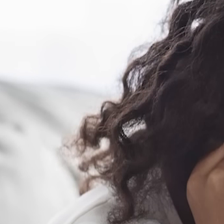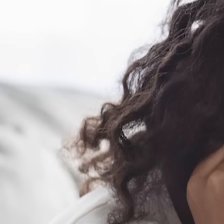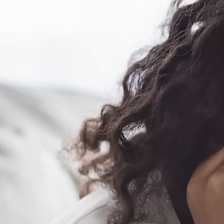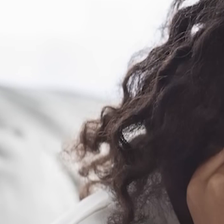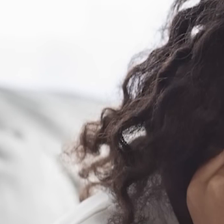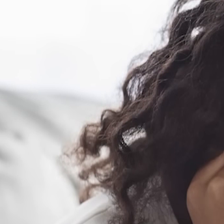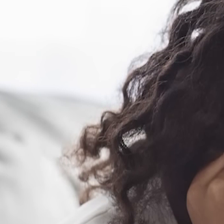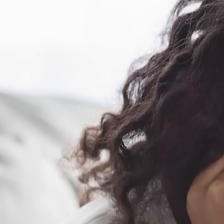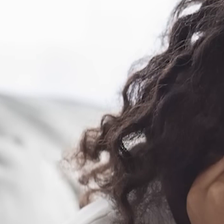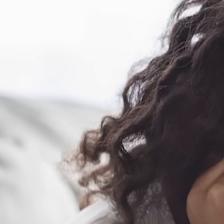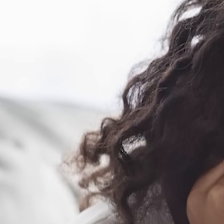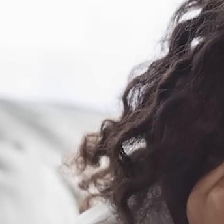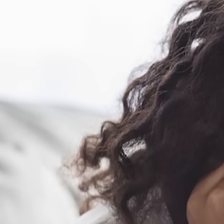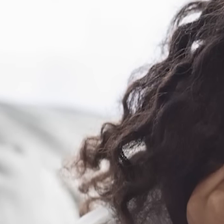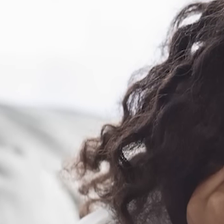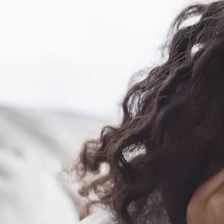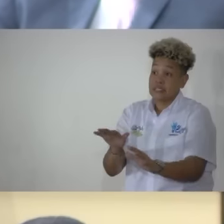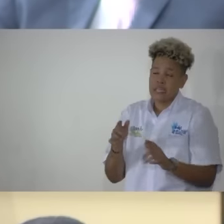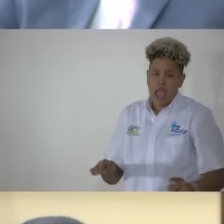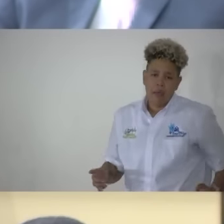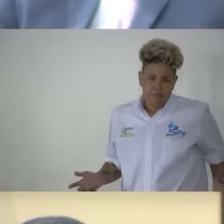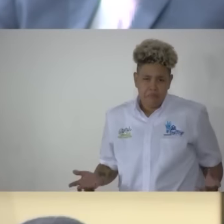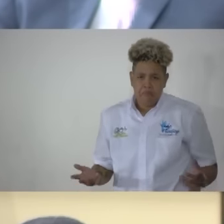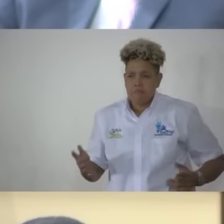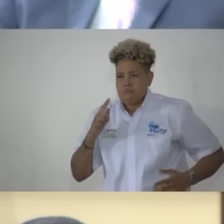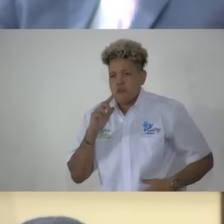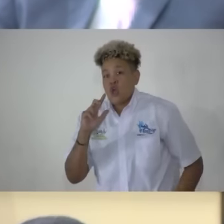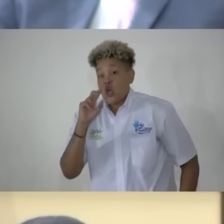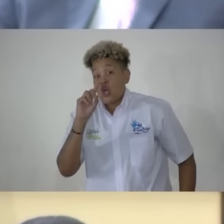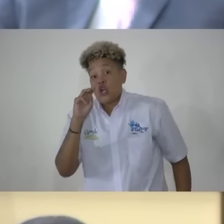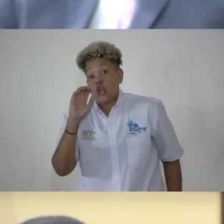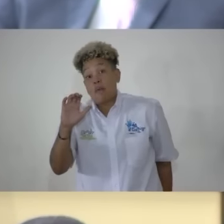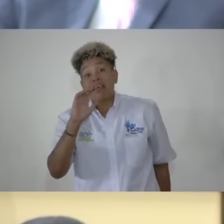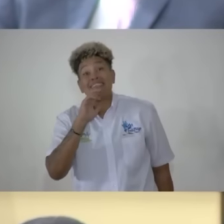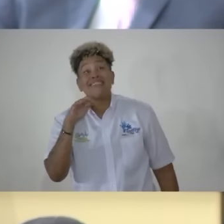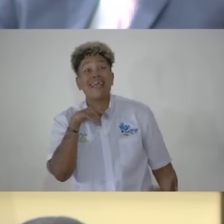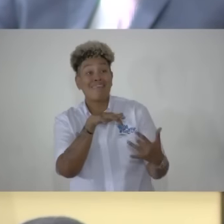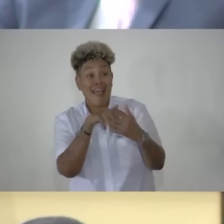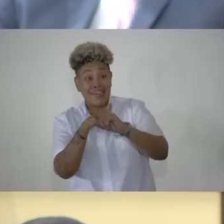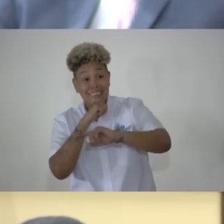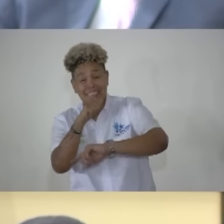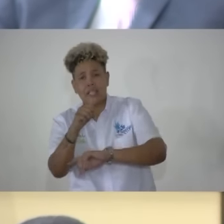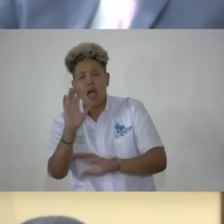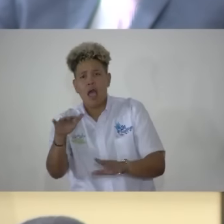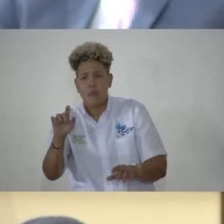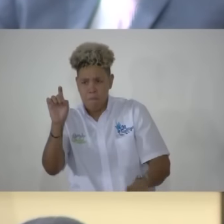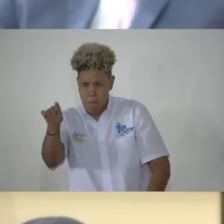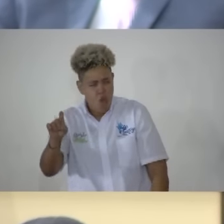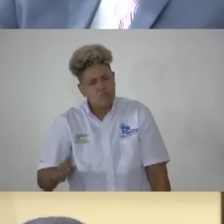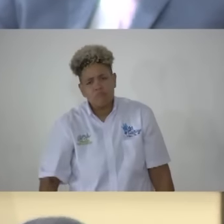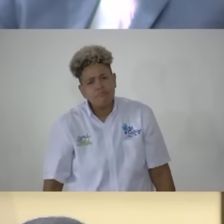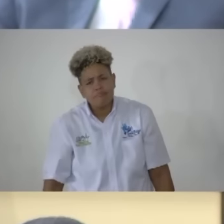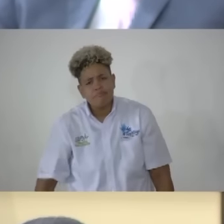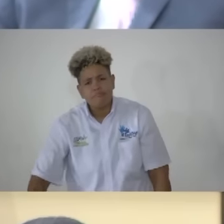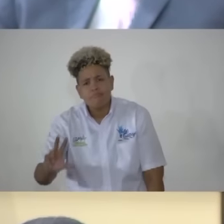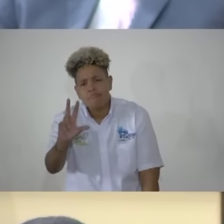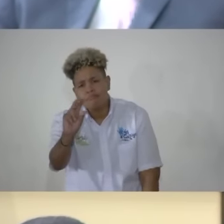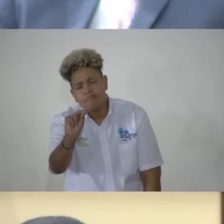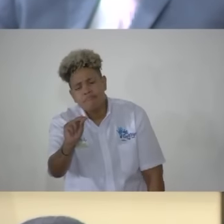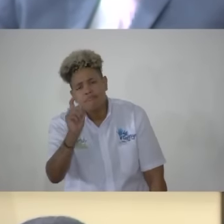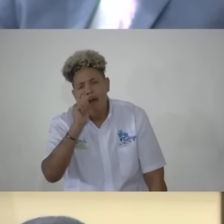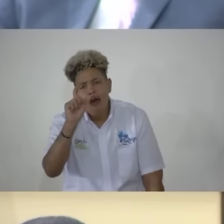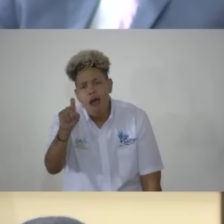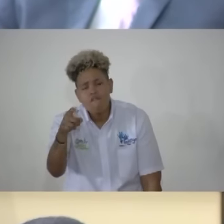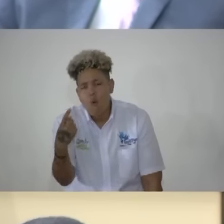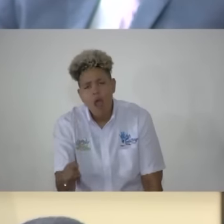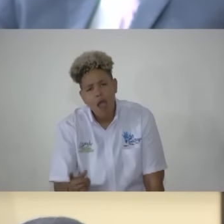conduct is threatened against a child. Domestic abuse is not inevitable. It doesn't have to